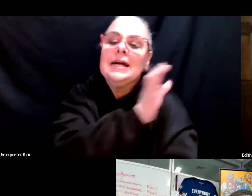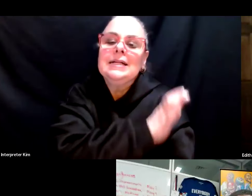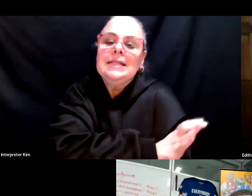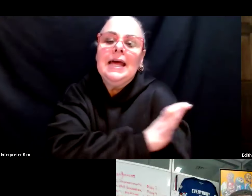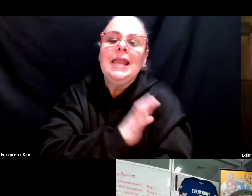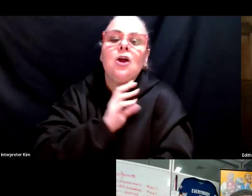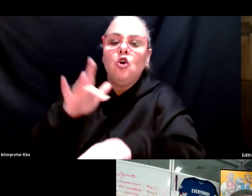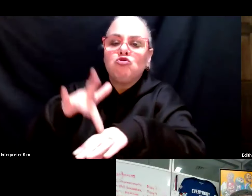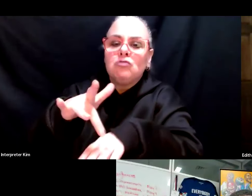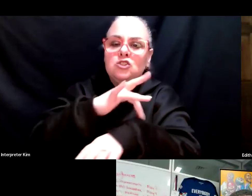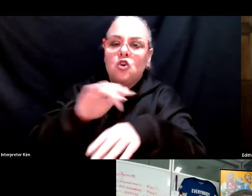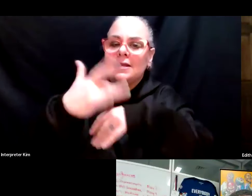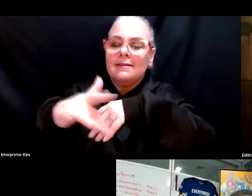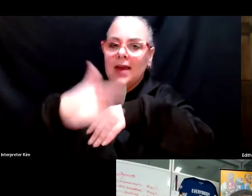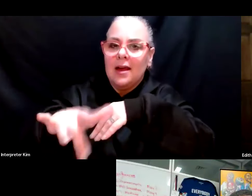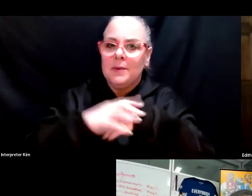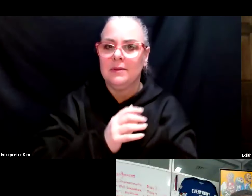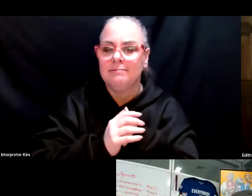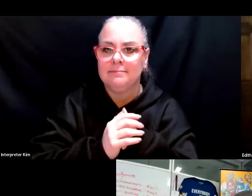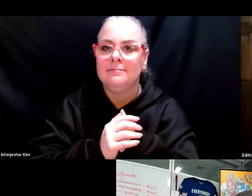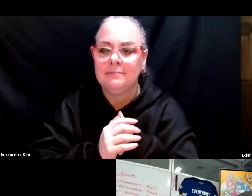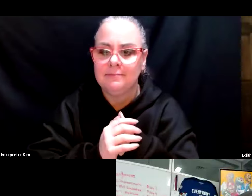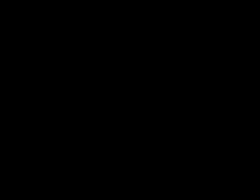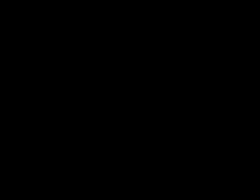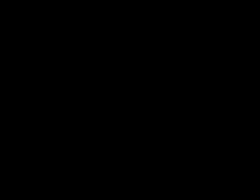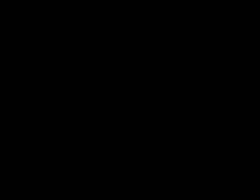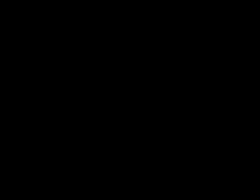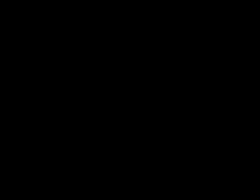available. I spoke to each